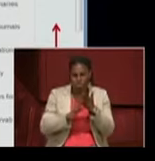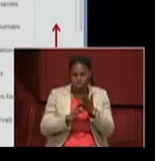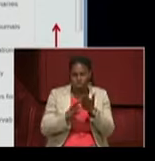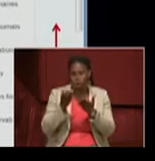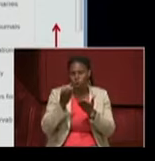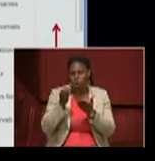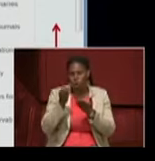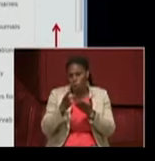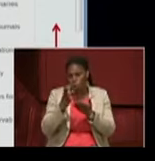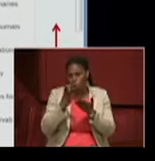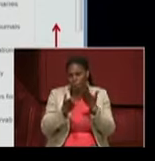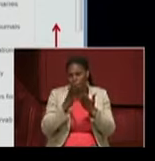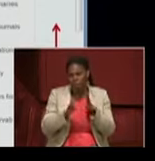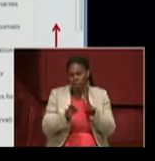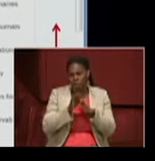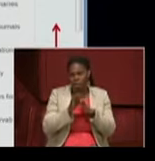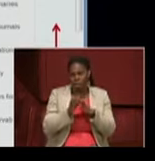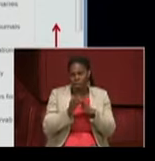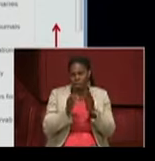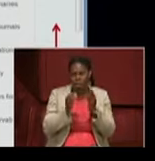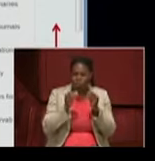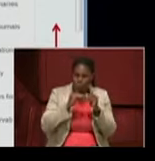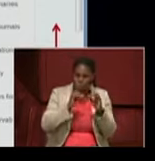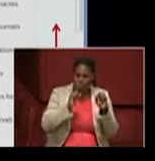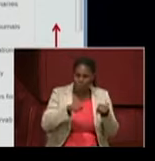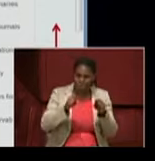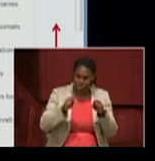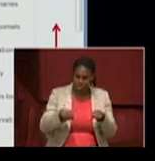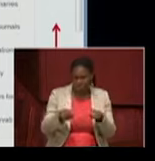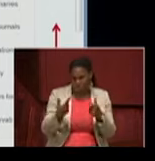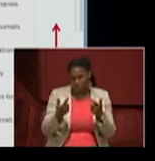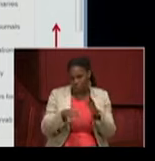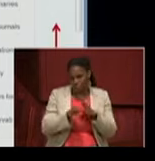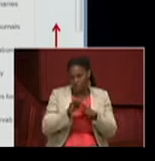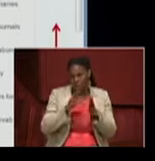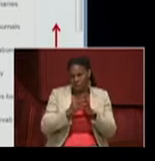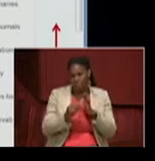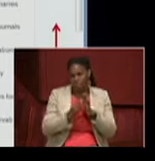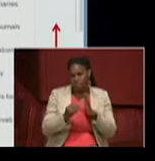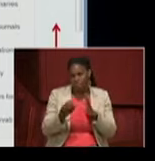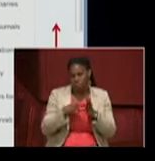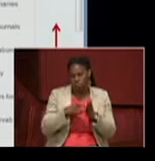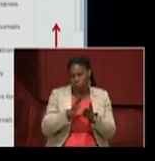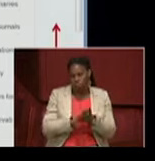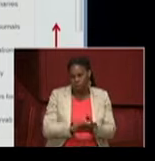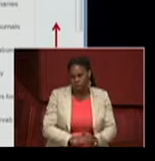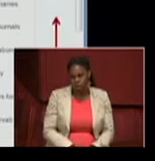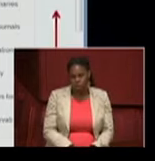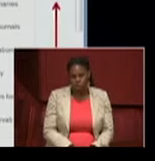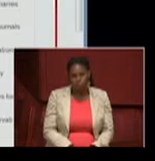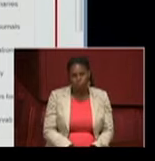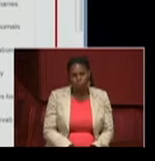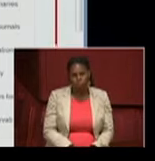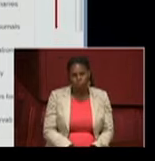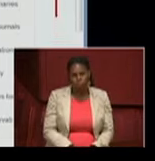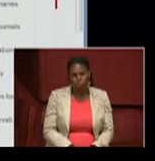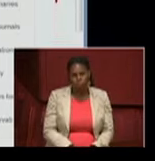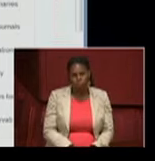more possibilities for getting copies of records, or at least understanding